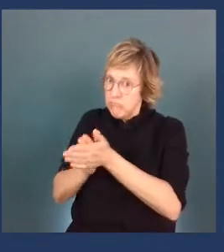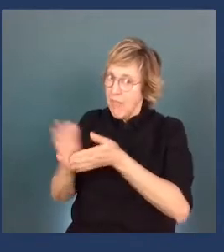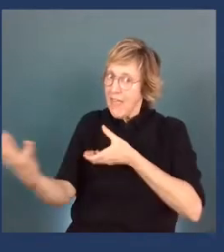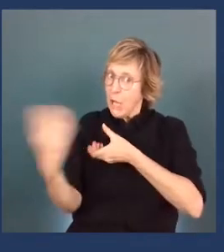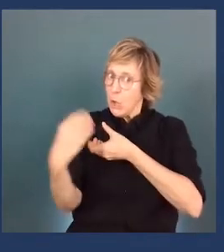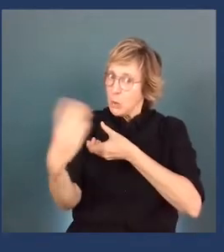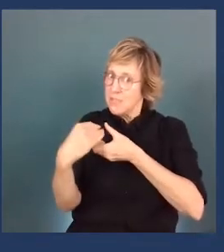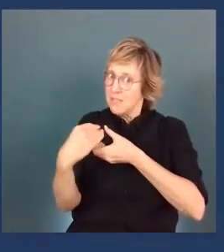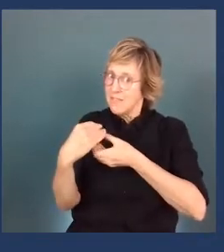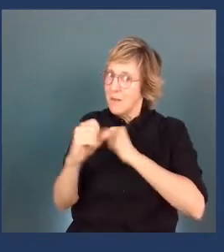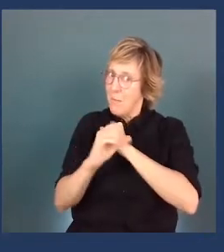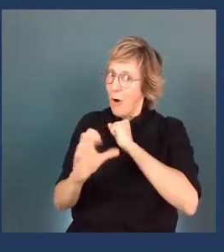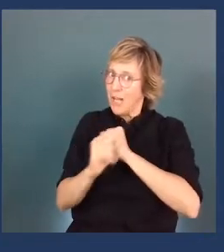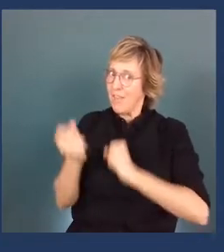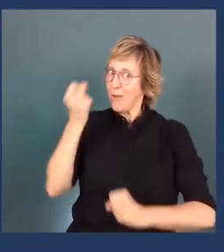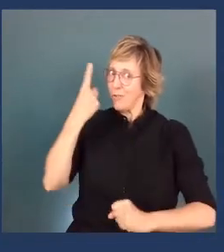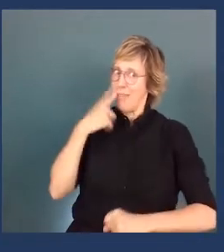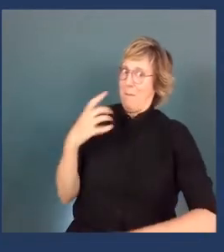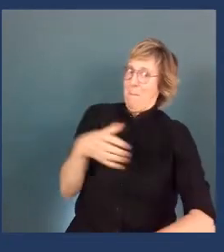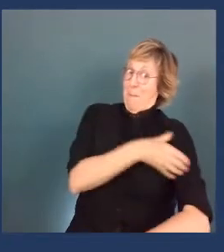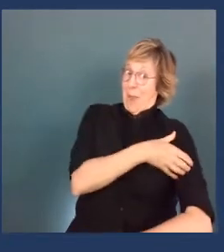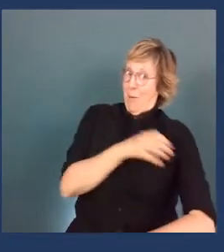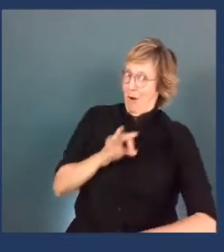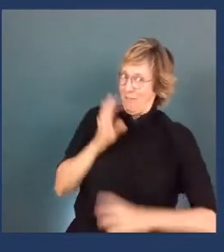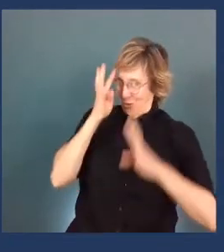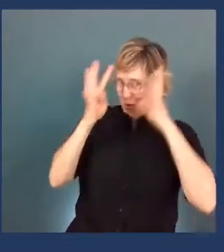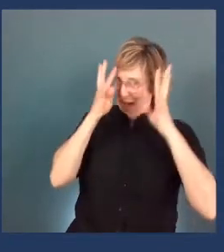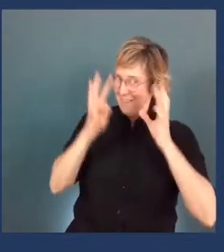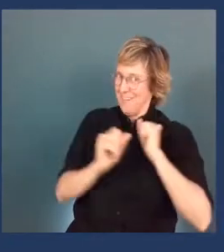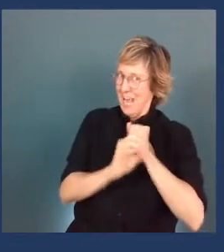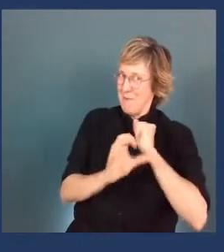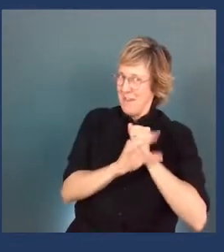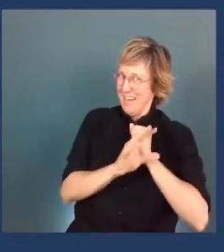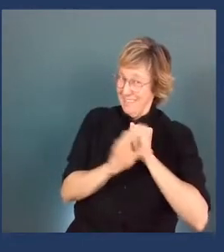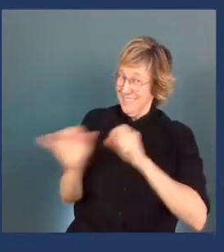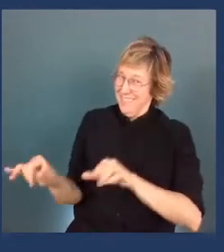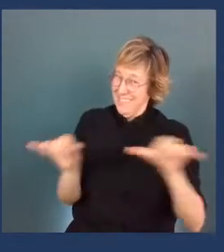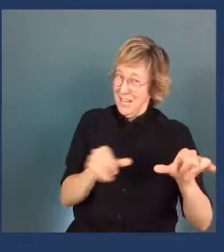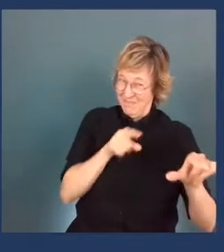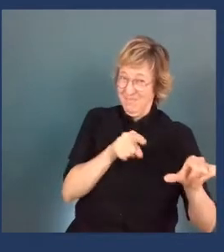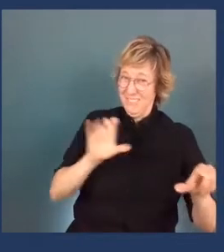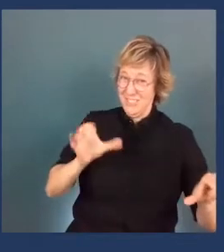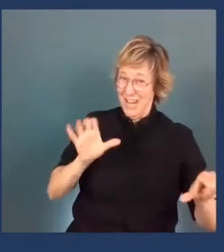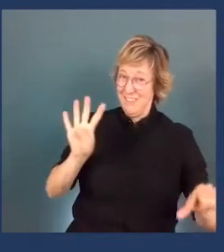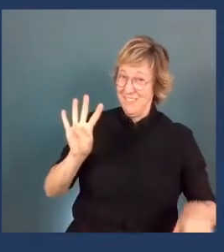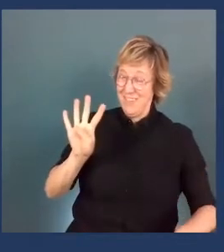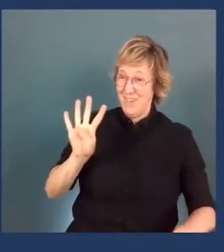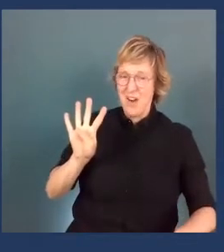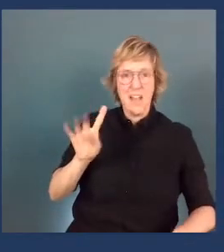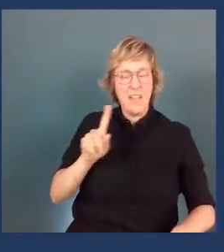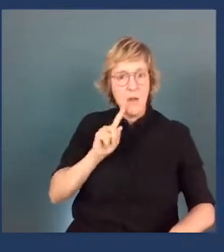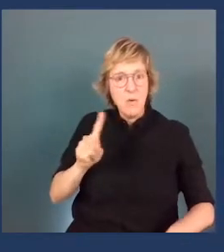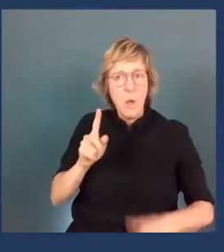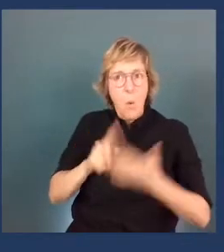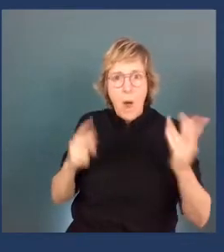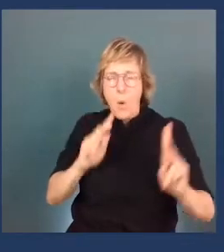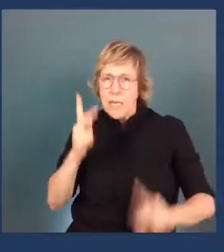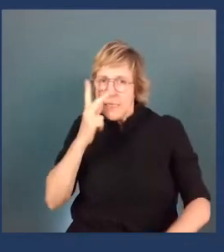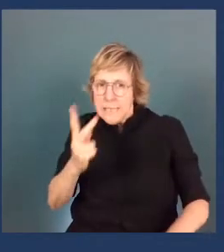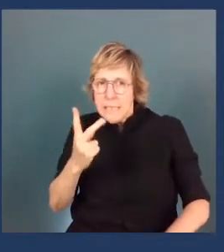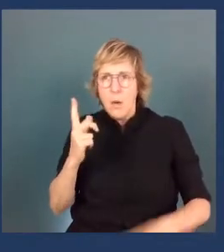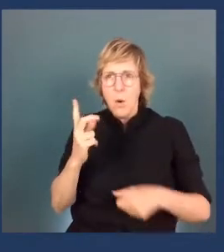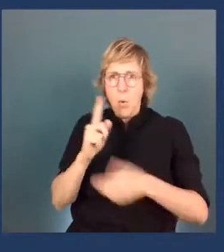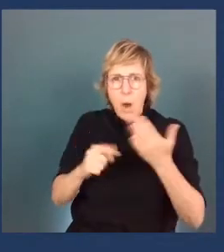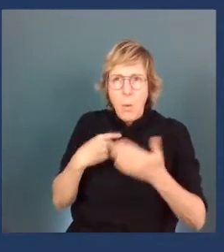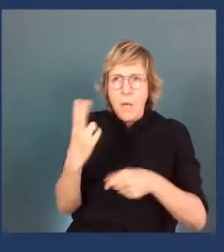understand the power of creative campaigns, as does Channel 4, that can really influence like what we consume and